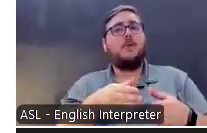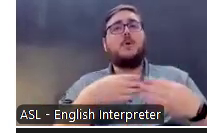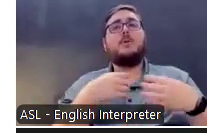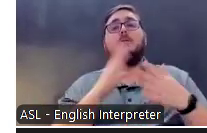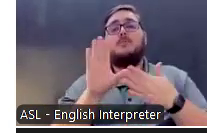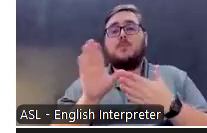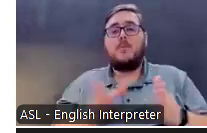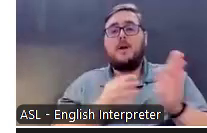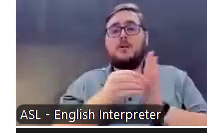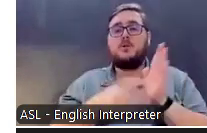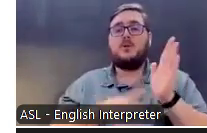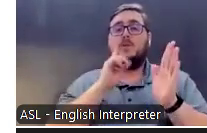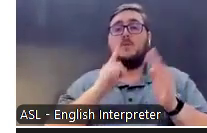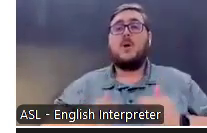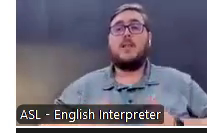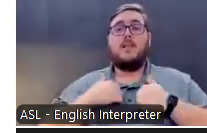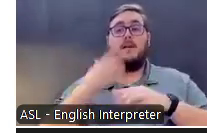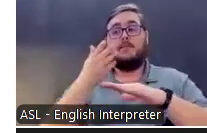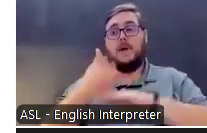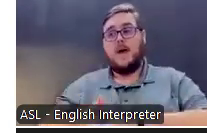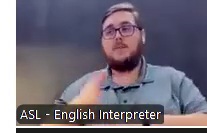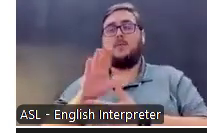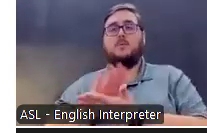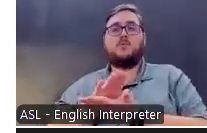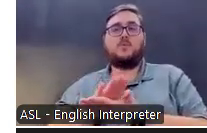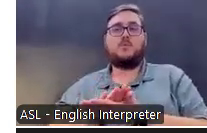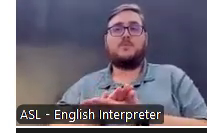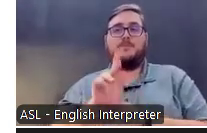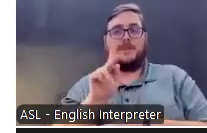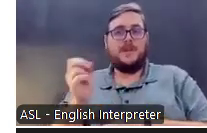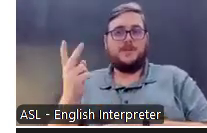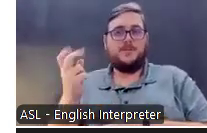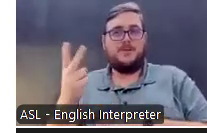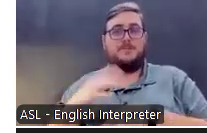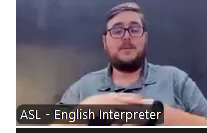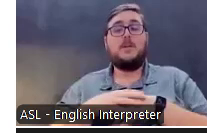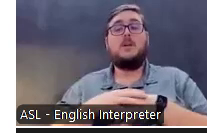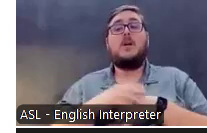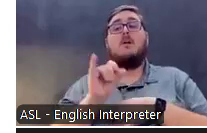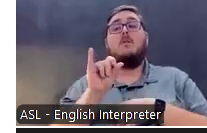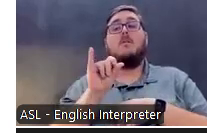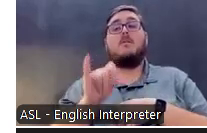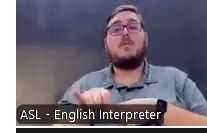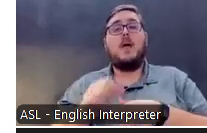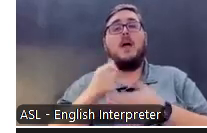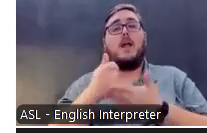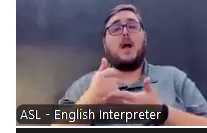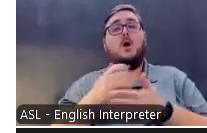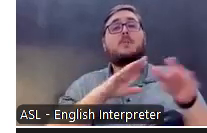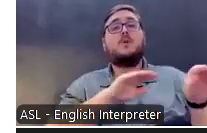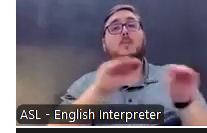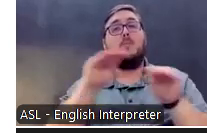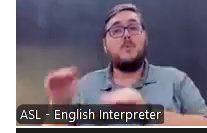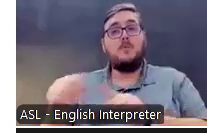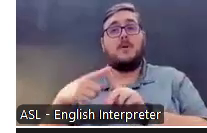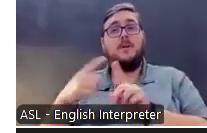school, whatever that may be. It facilitates movement from school to areas including